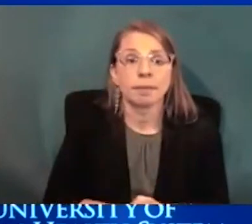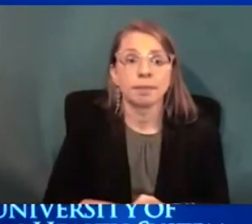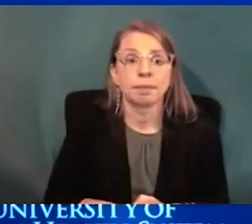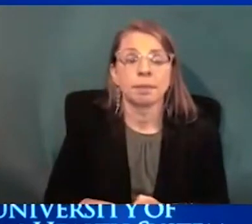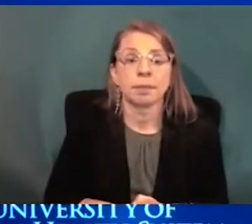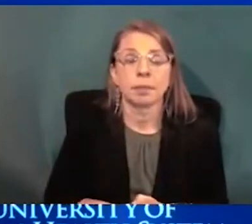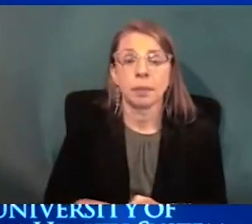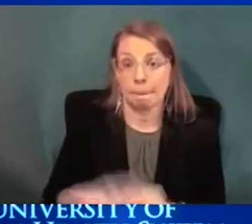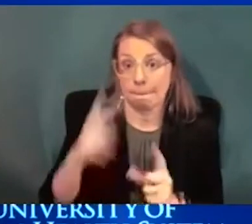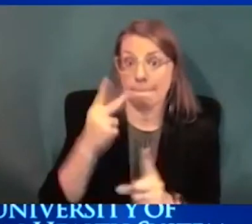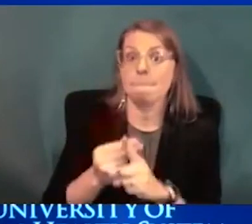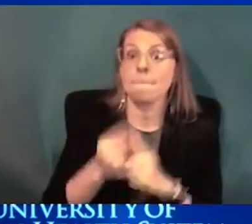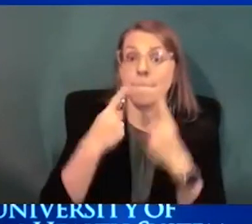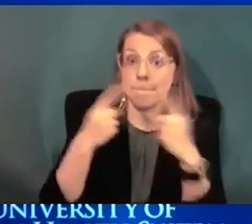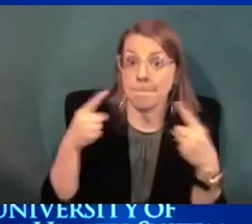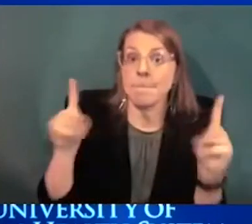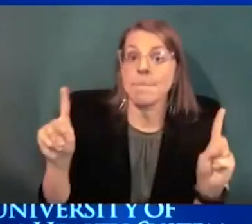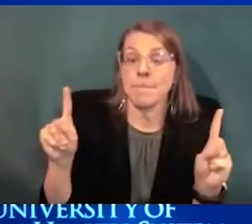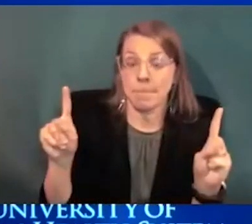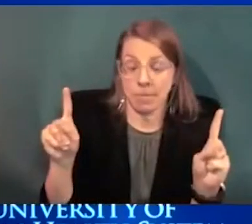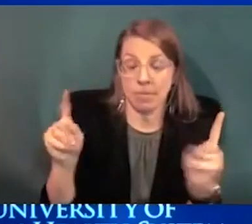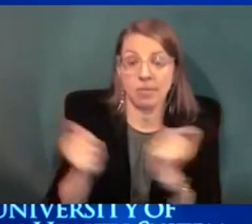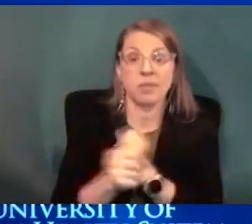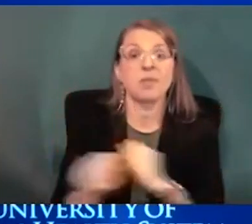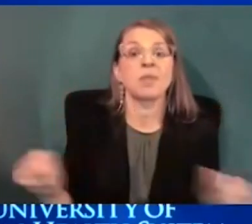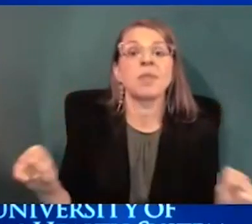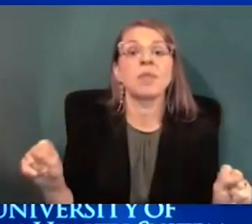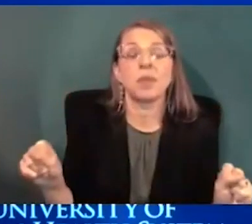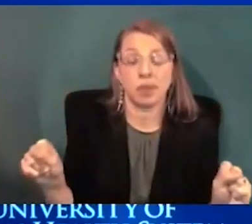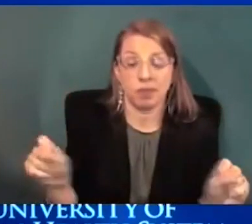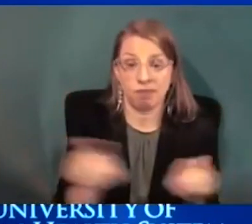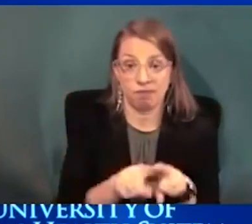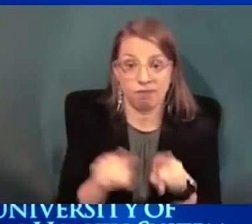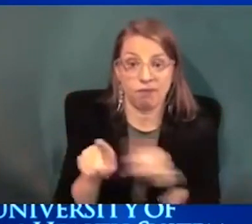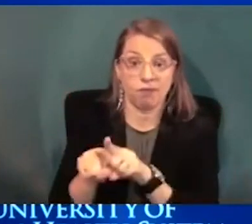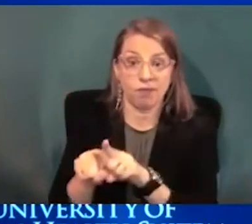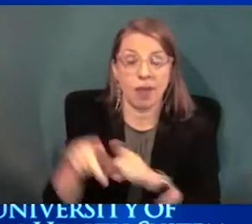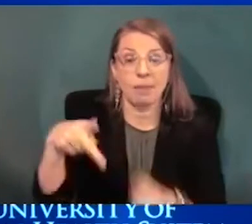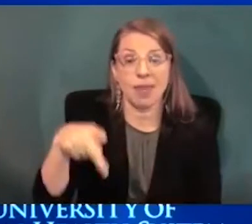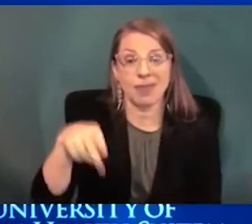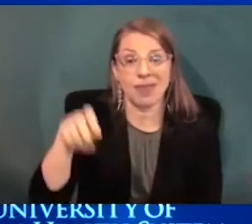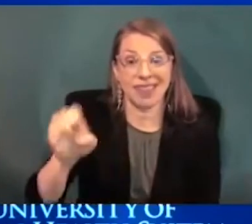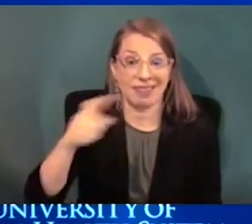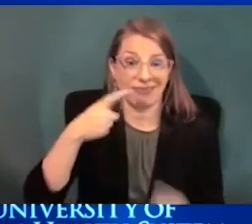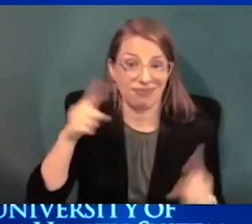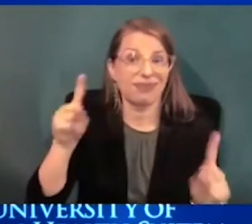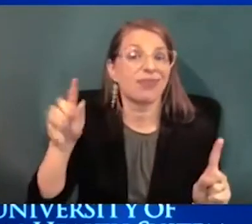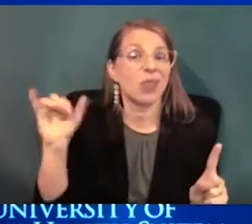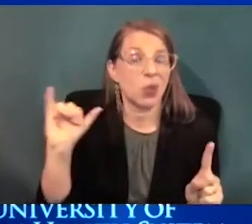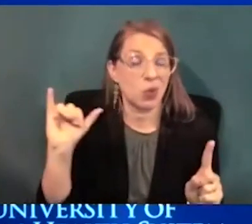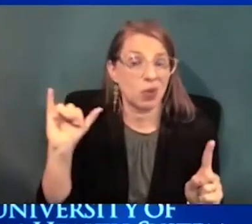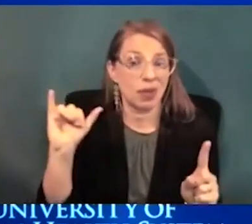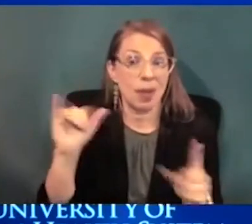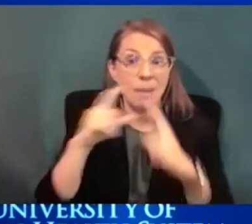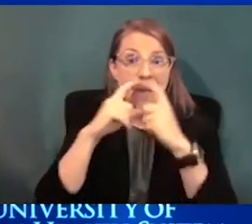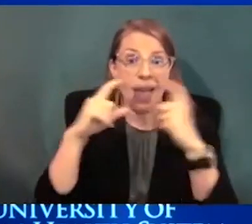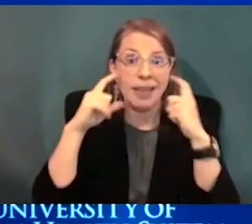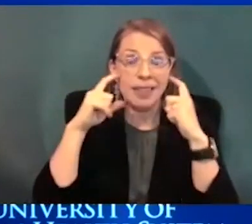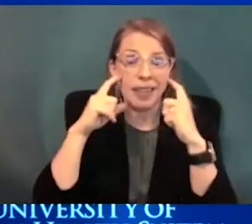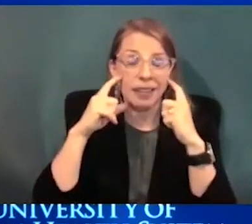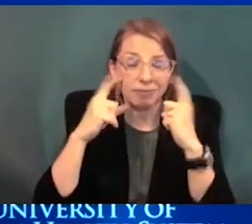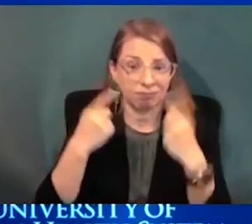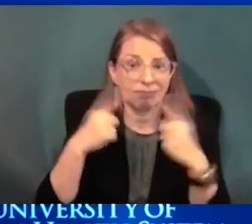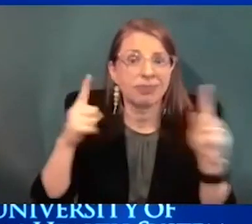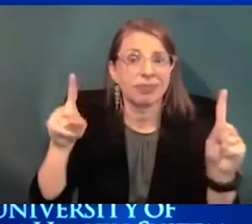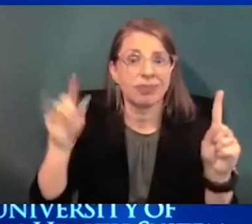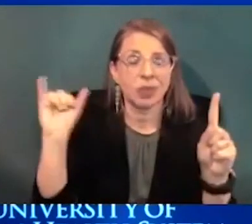Vaccines work, they're incredibly safe, and PPE works, and masking works. All the things we've tried to tell